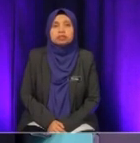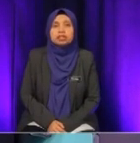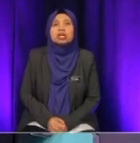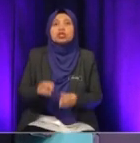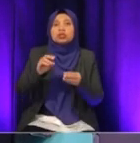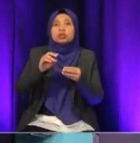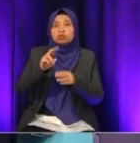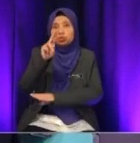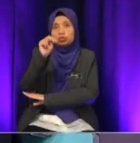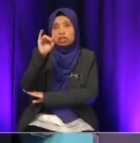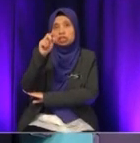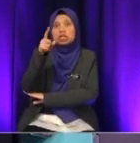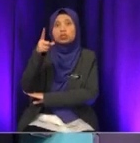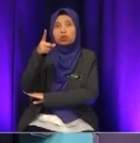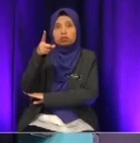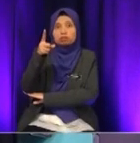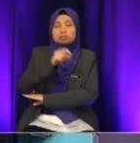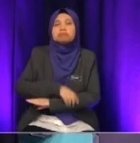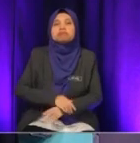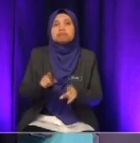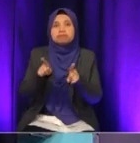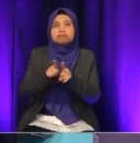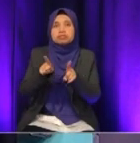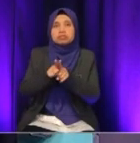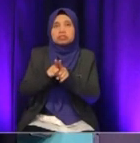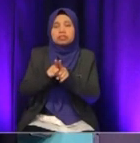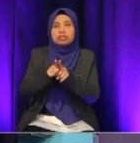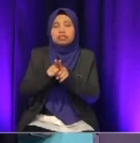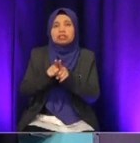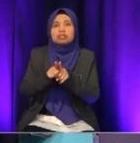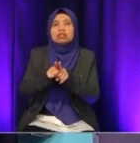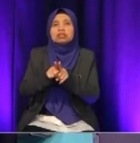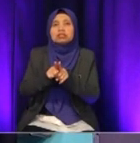Unit 12. Listening. Exercise 3.